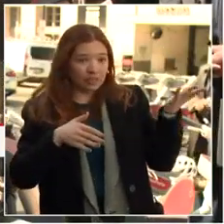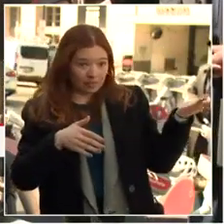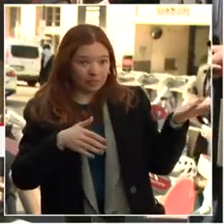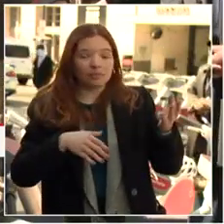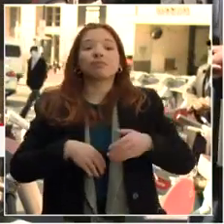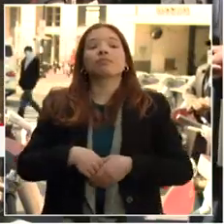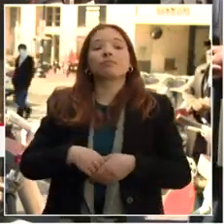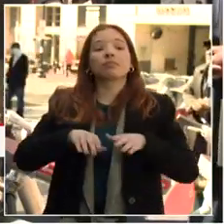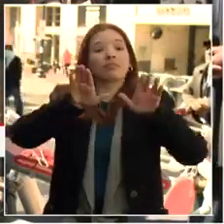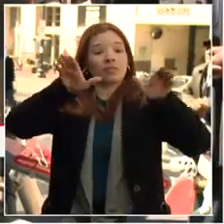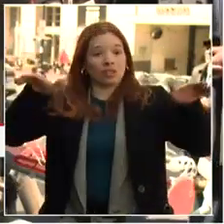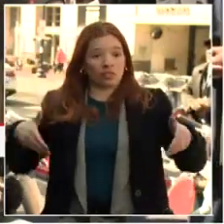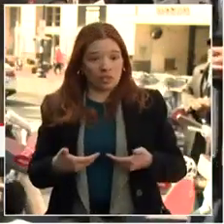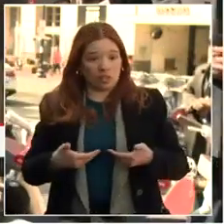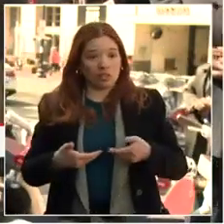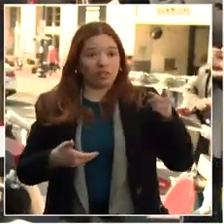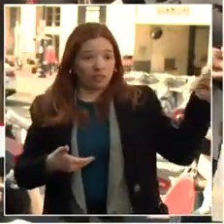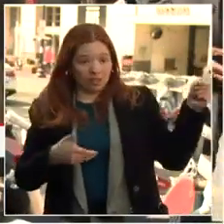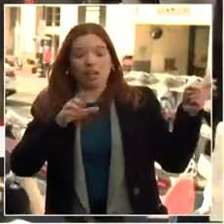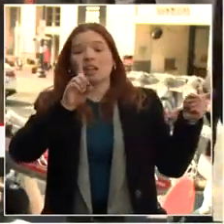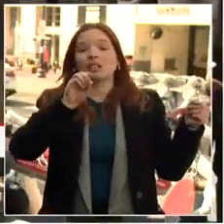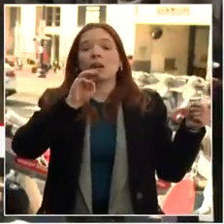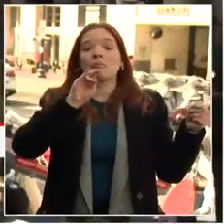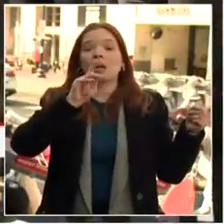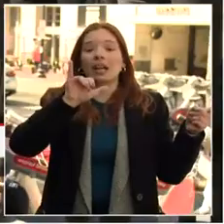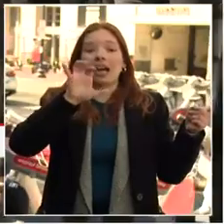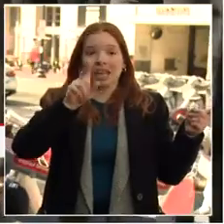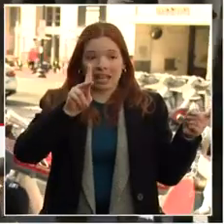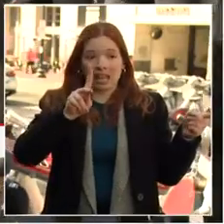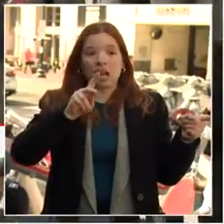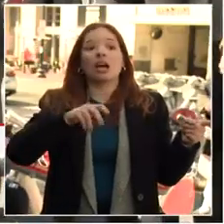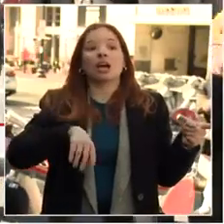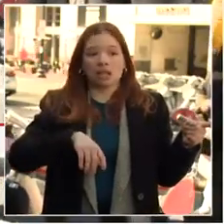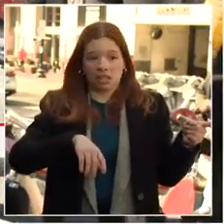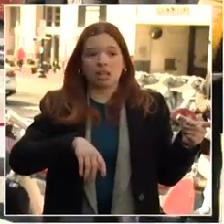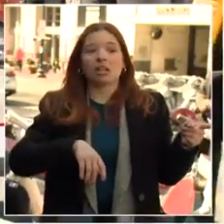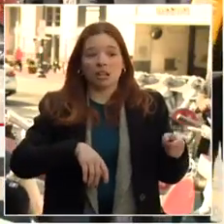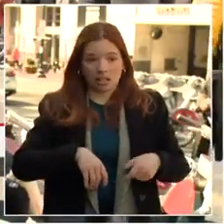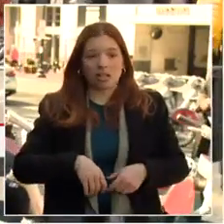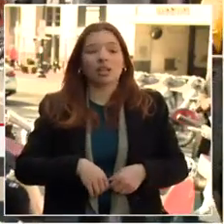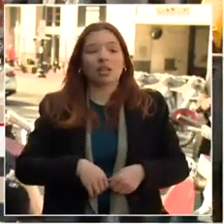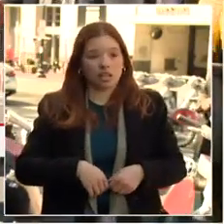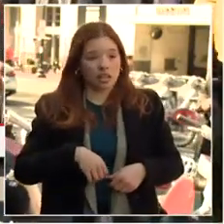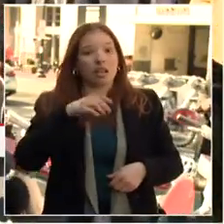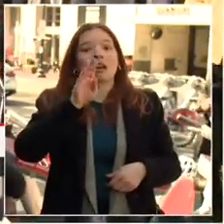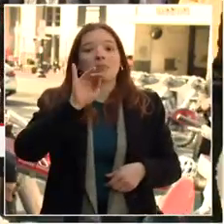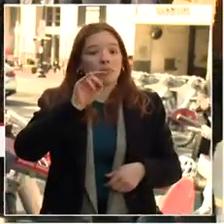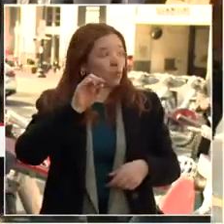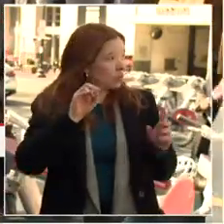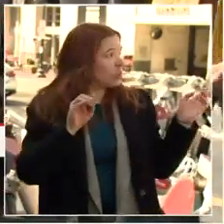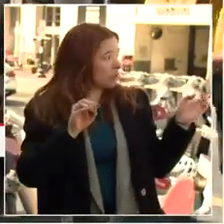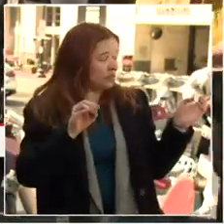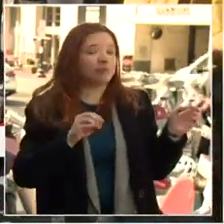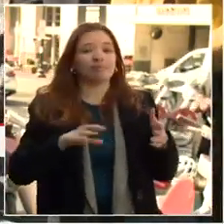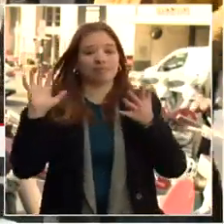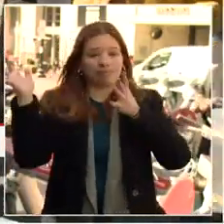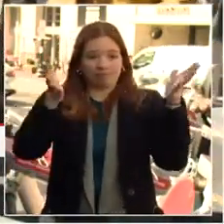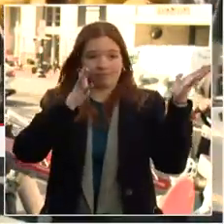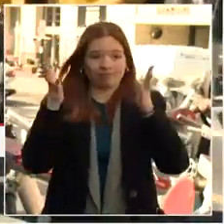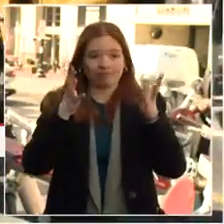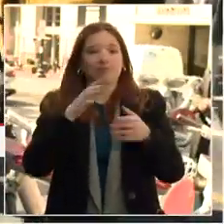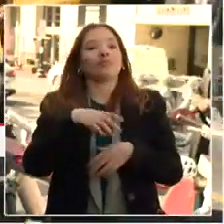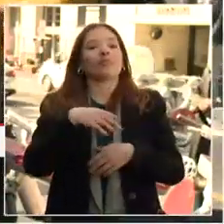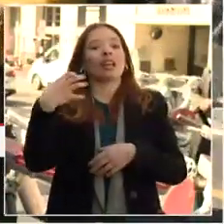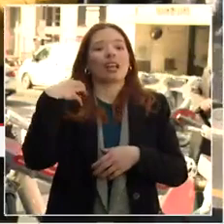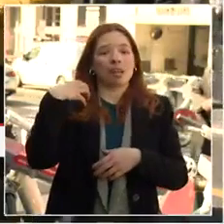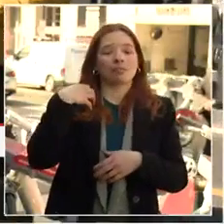Dominique Trebone. Dominique Trebone is the General Manager of Capital Bike Share and Lyft. I want to bring him up to the stage and say thank you. All right.